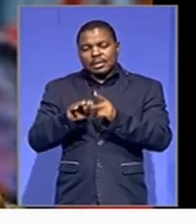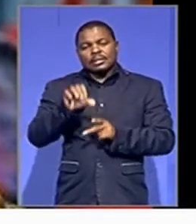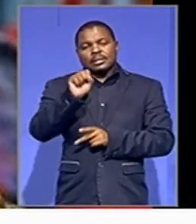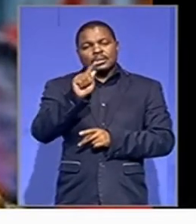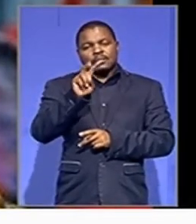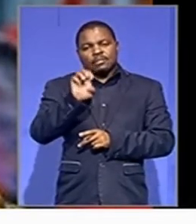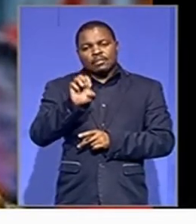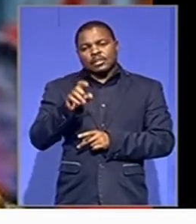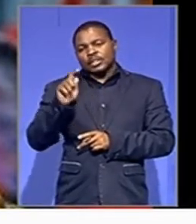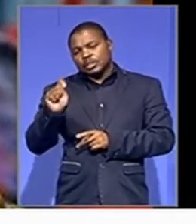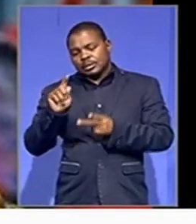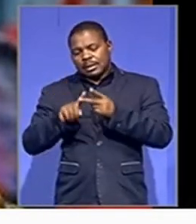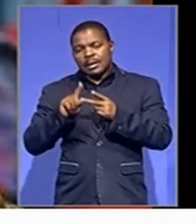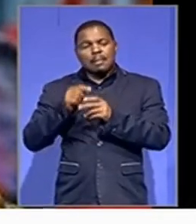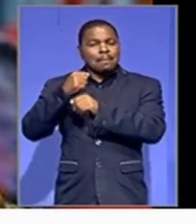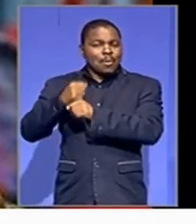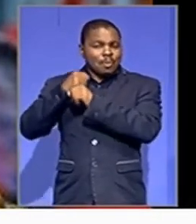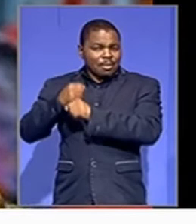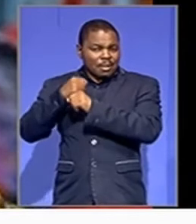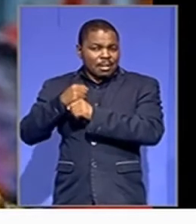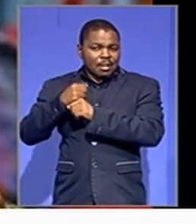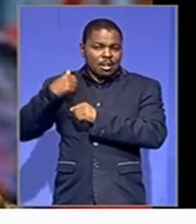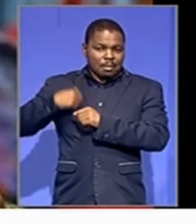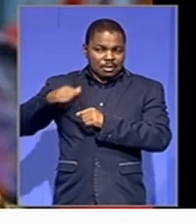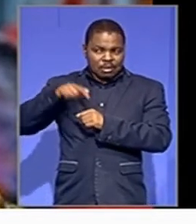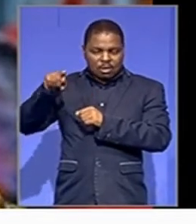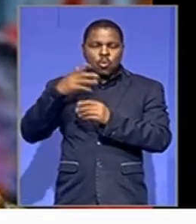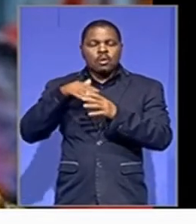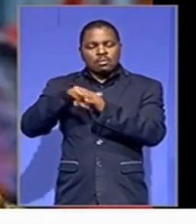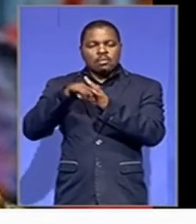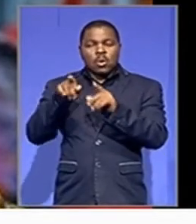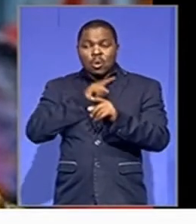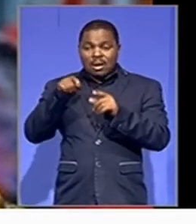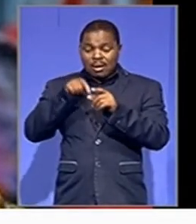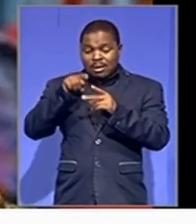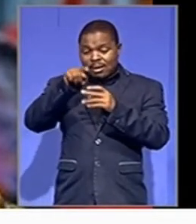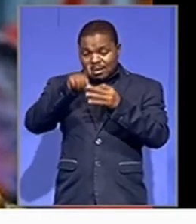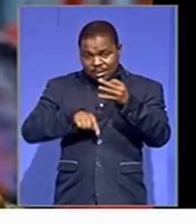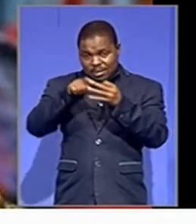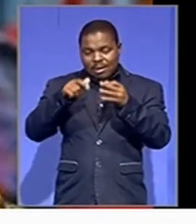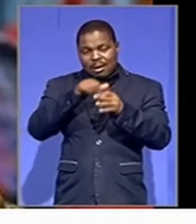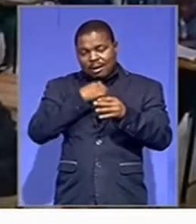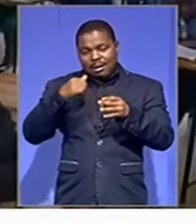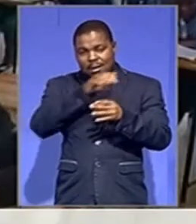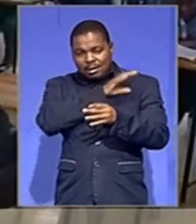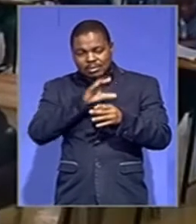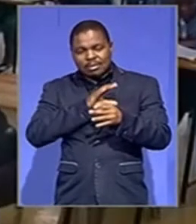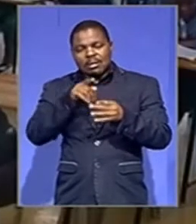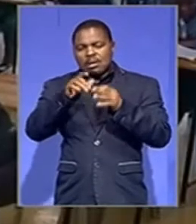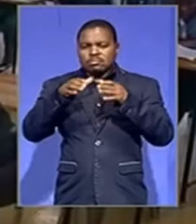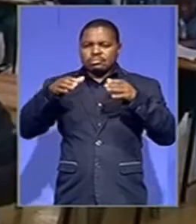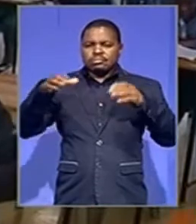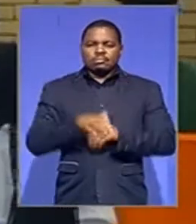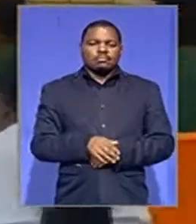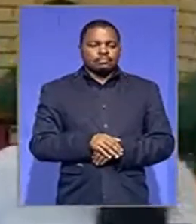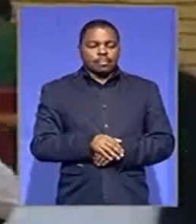Steve and Mbombela local municipality, which constitute the fast-growing towns within the province. KwaZulu-Natal yona